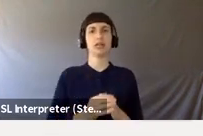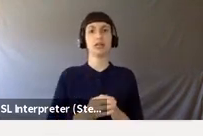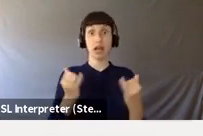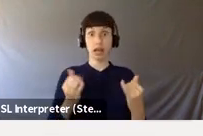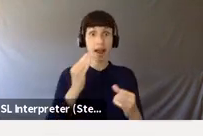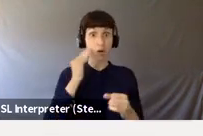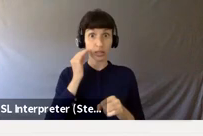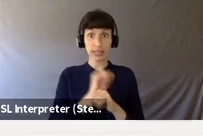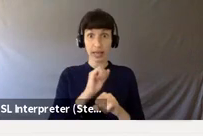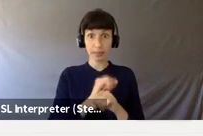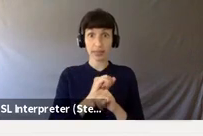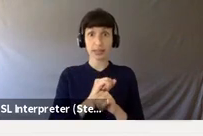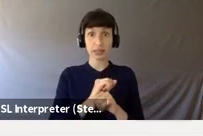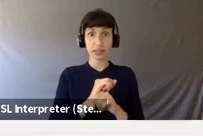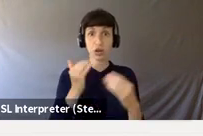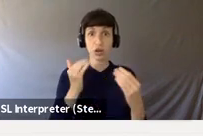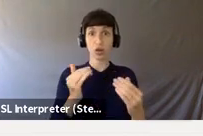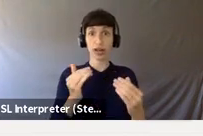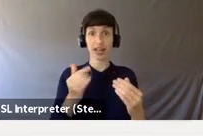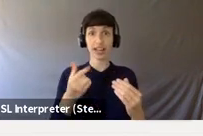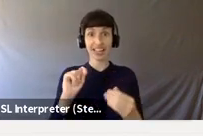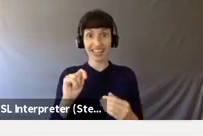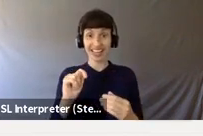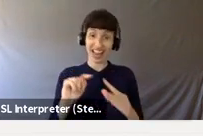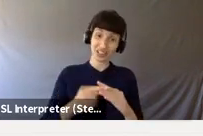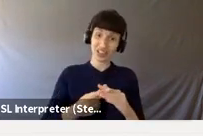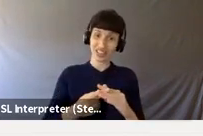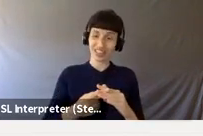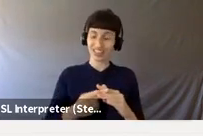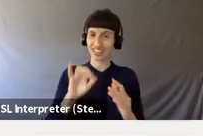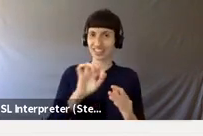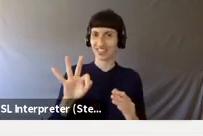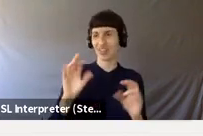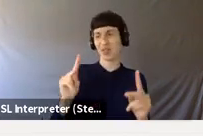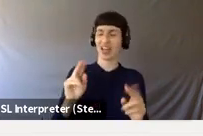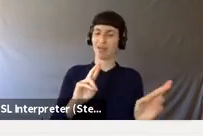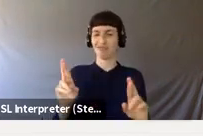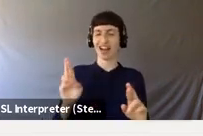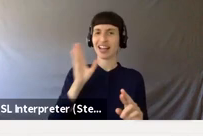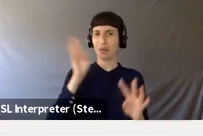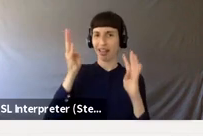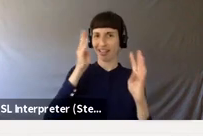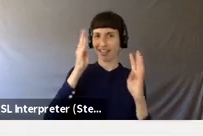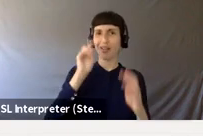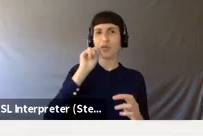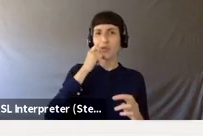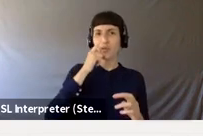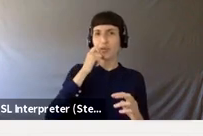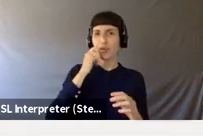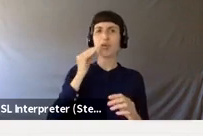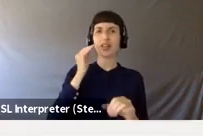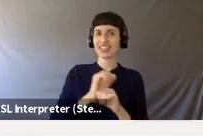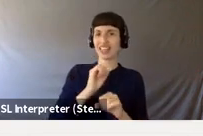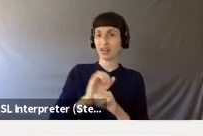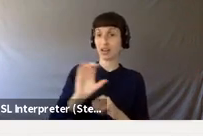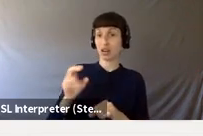you go ahead and click get started? All right, I'm ready. I'm gonna make some cool assignments. I'm gonna be awesome. Christina, would you coach me?